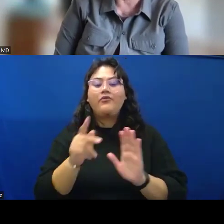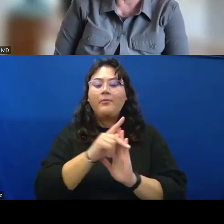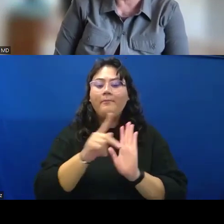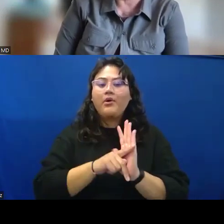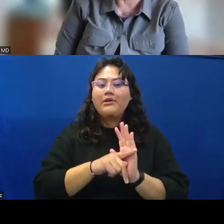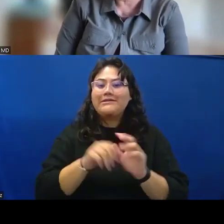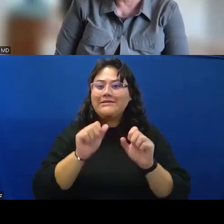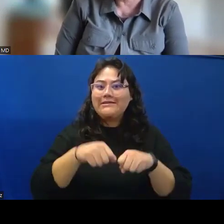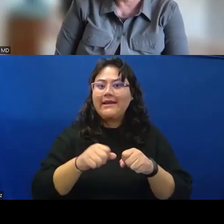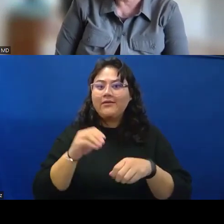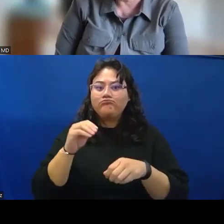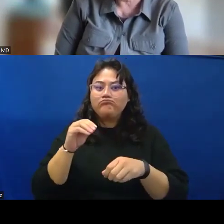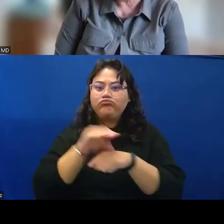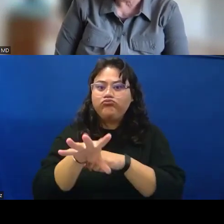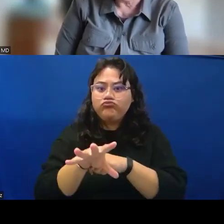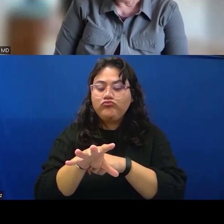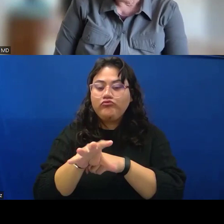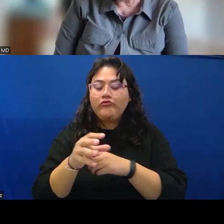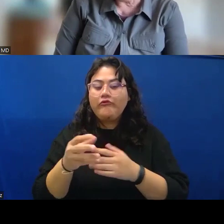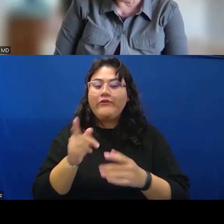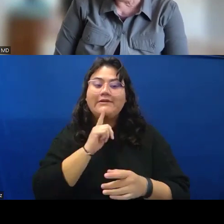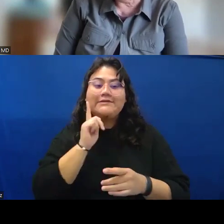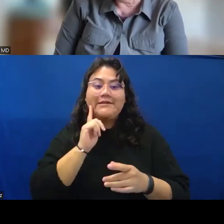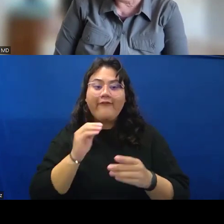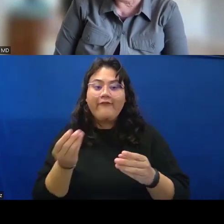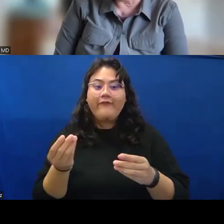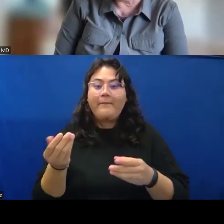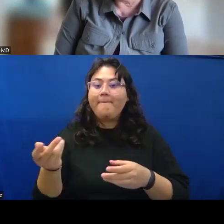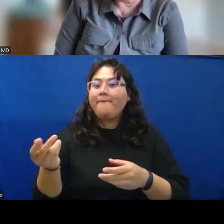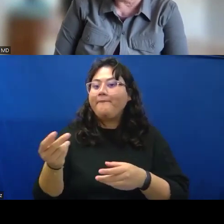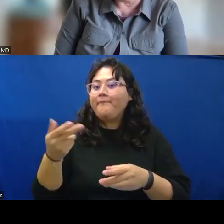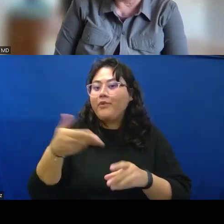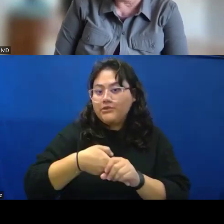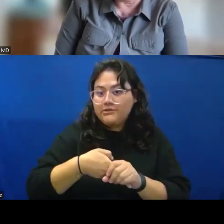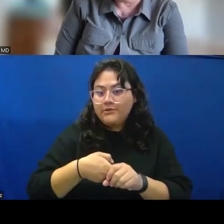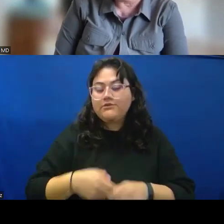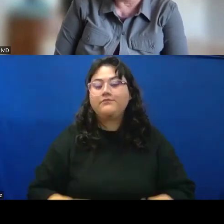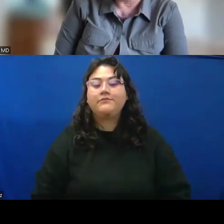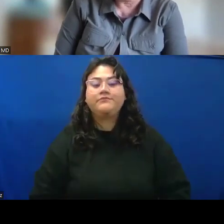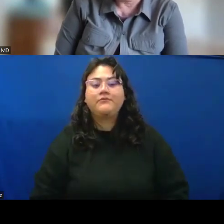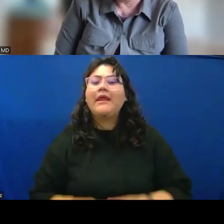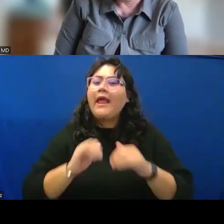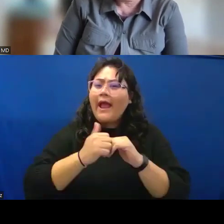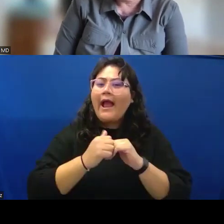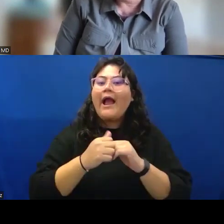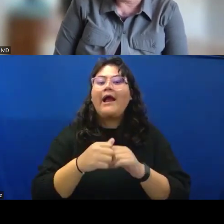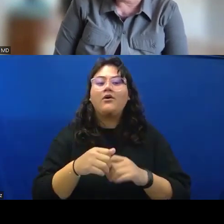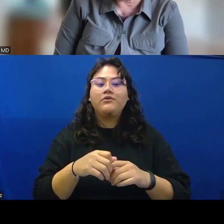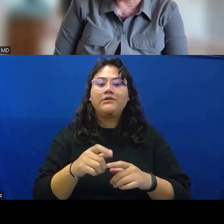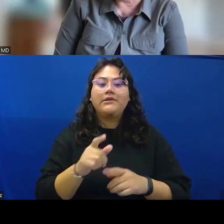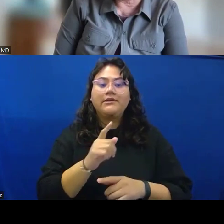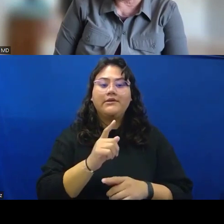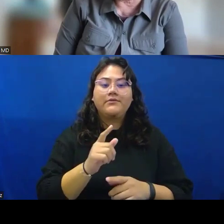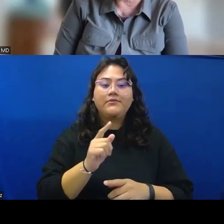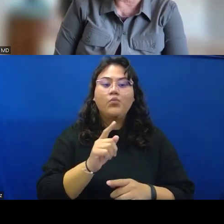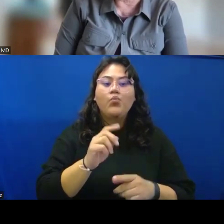deaf participation. I'll talk about the AAP's Words Matter campaign and the